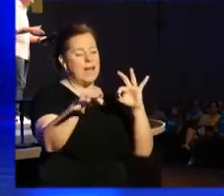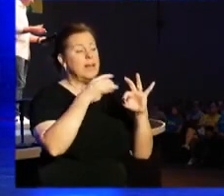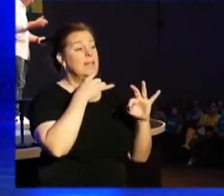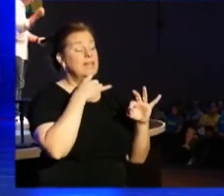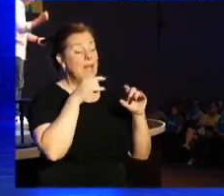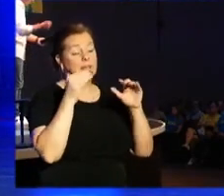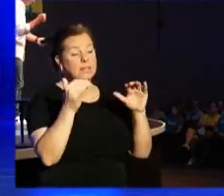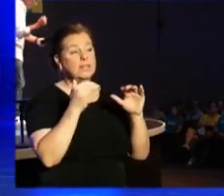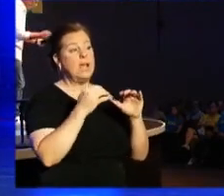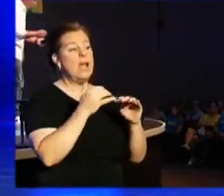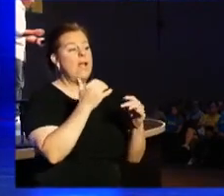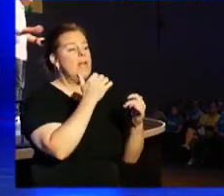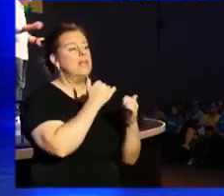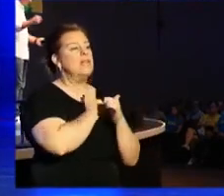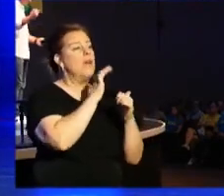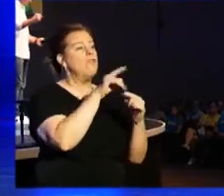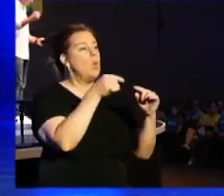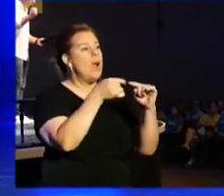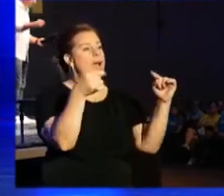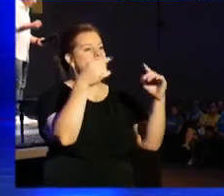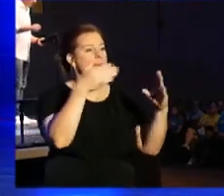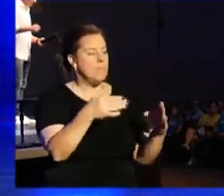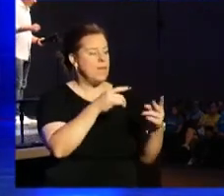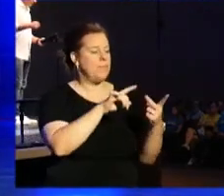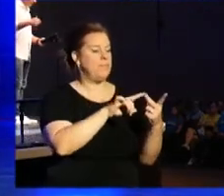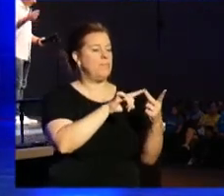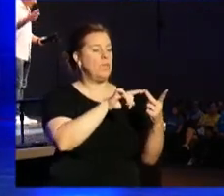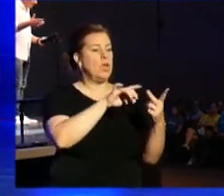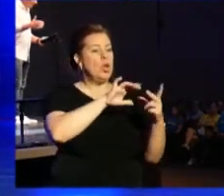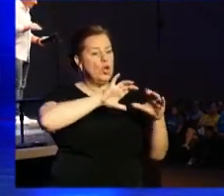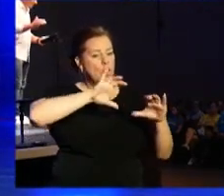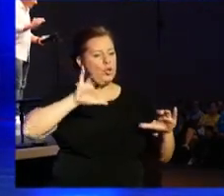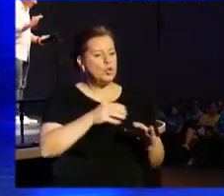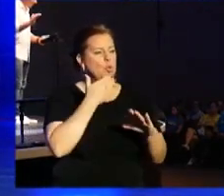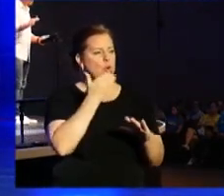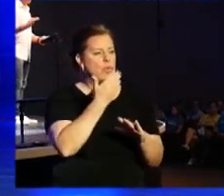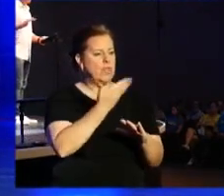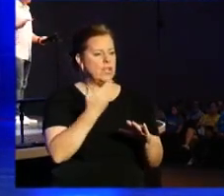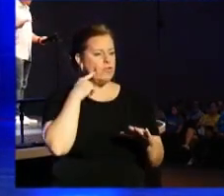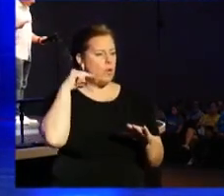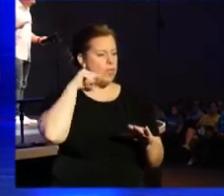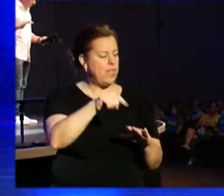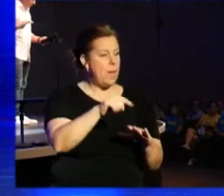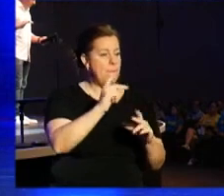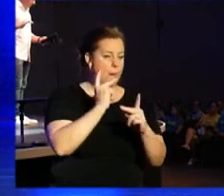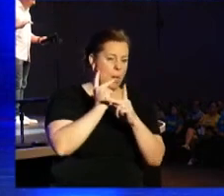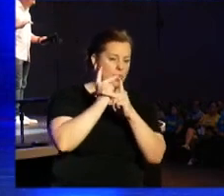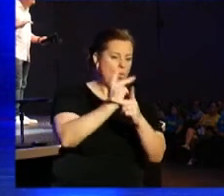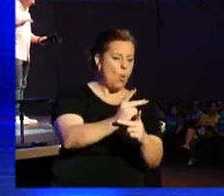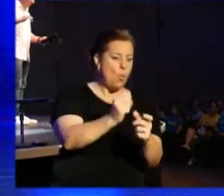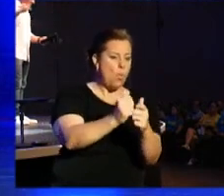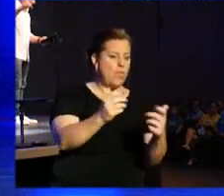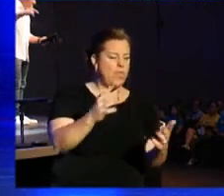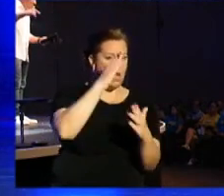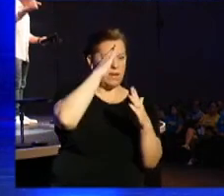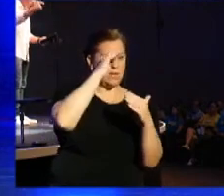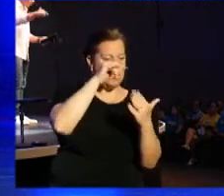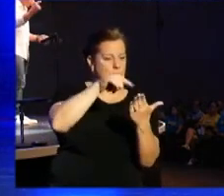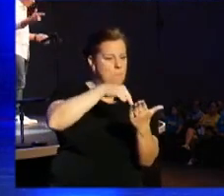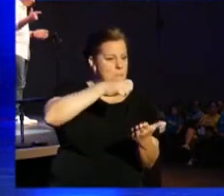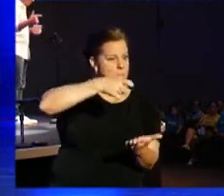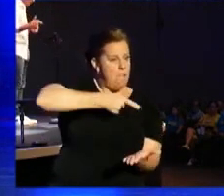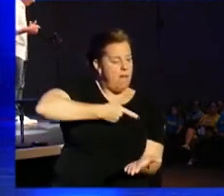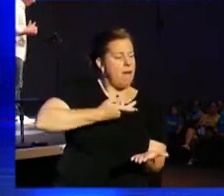kindness. Love your enemies, do good to them, lend to them without expecting to get repaid. Then